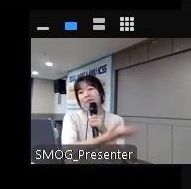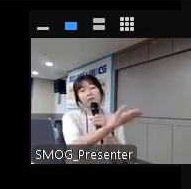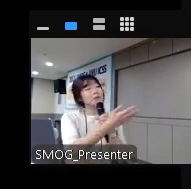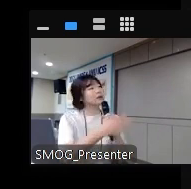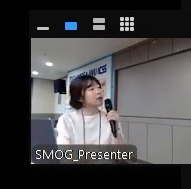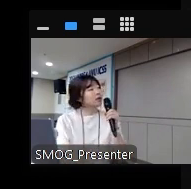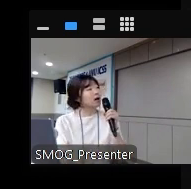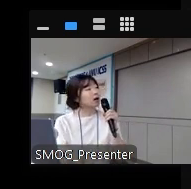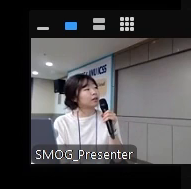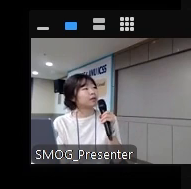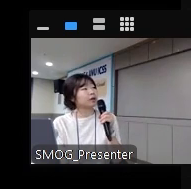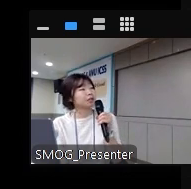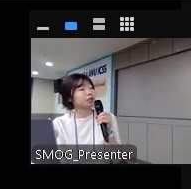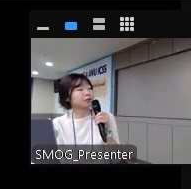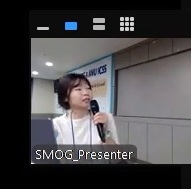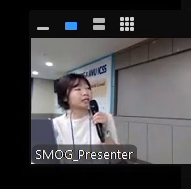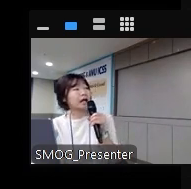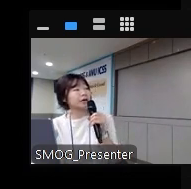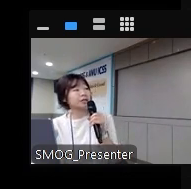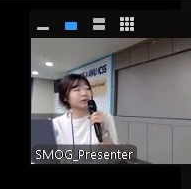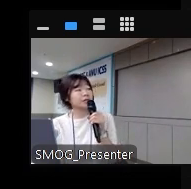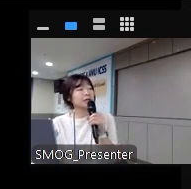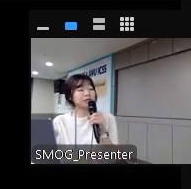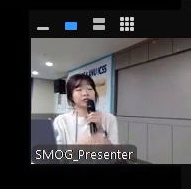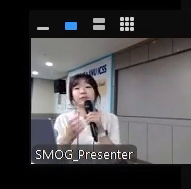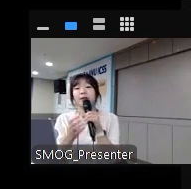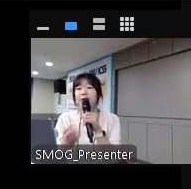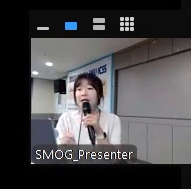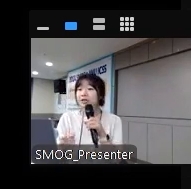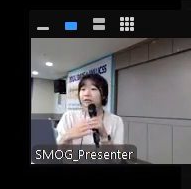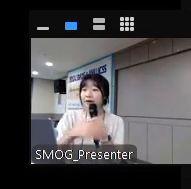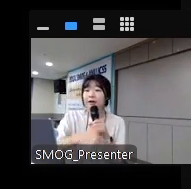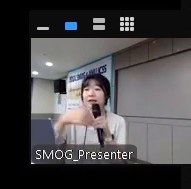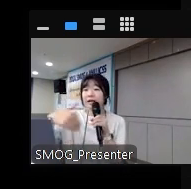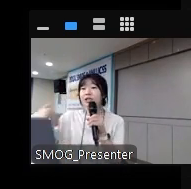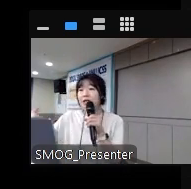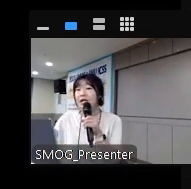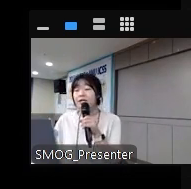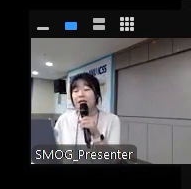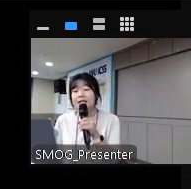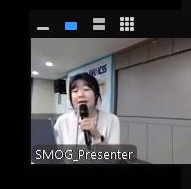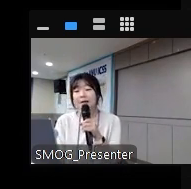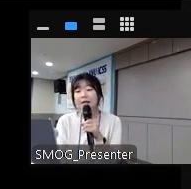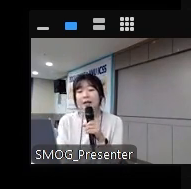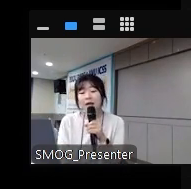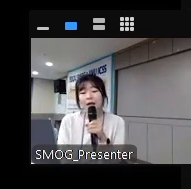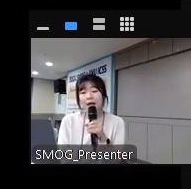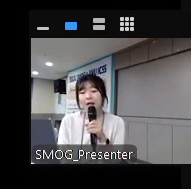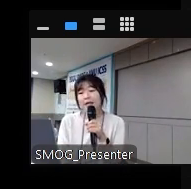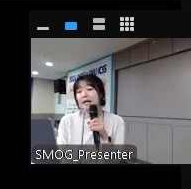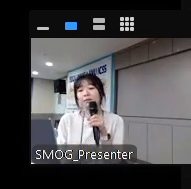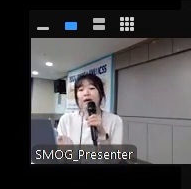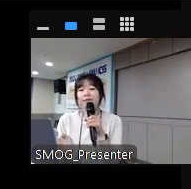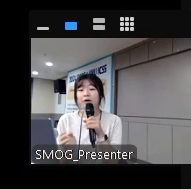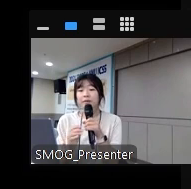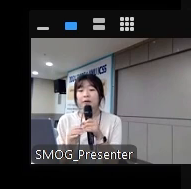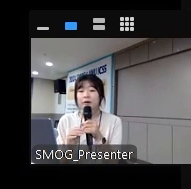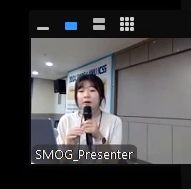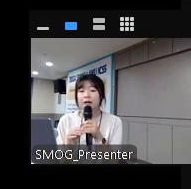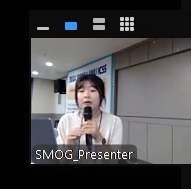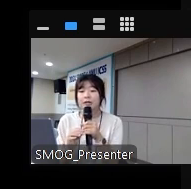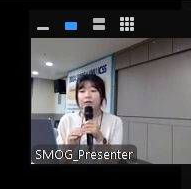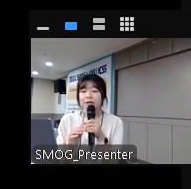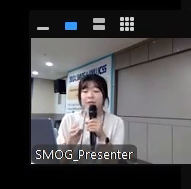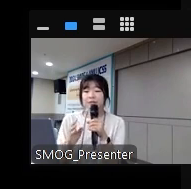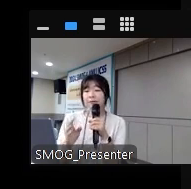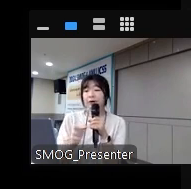that maybe the variation we see now is really a true variation rather than a change that's happening. And yes, we have no empirical